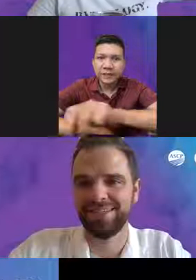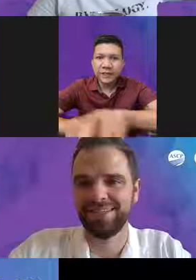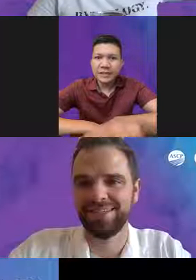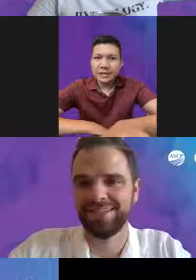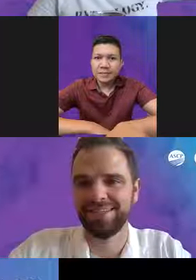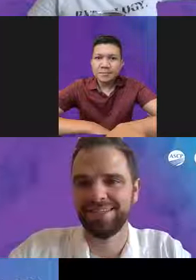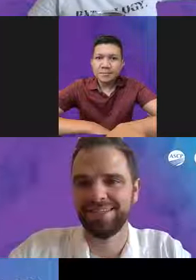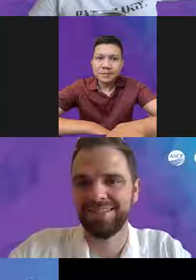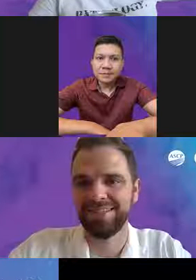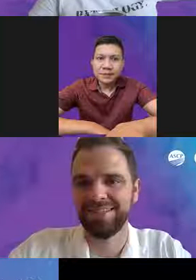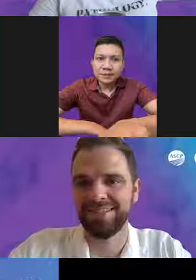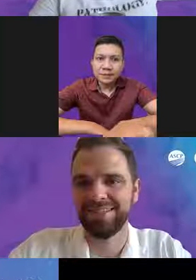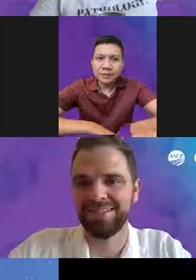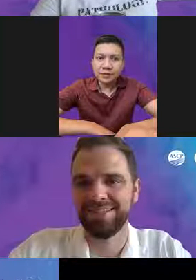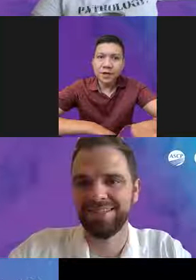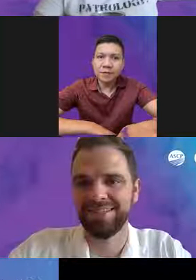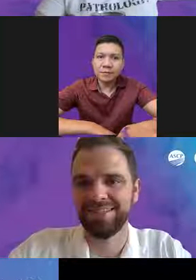about structure and function of the red cell?